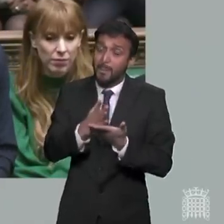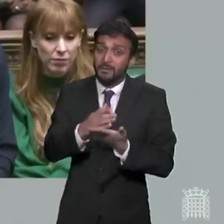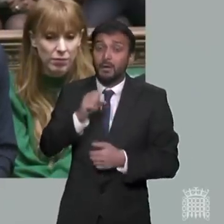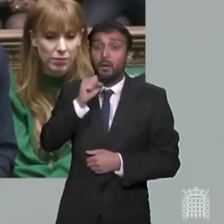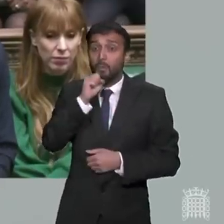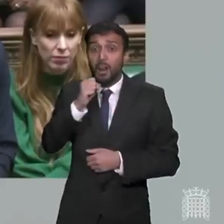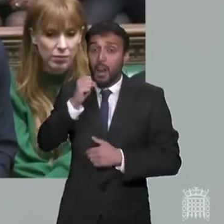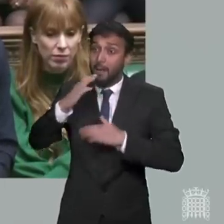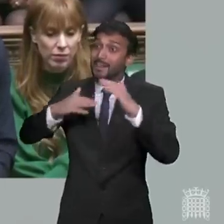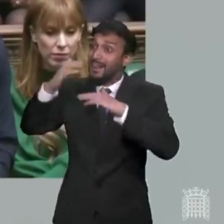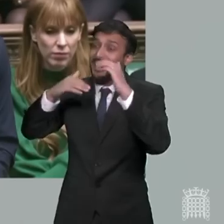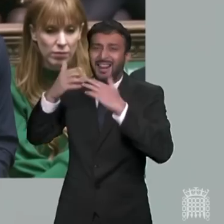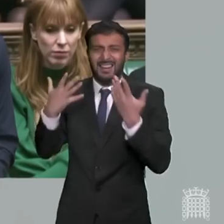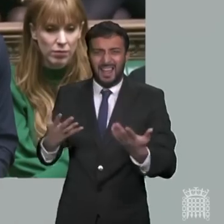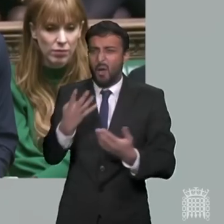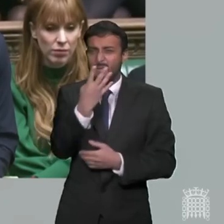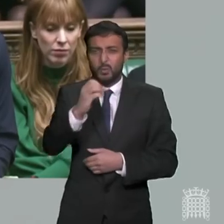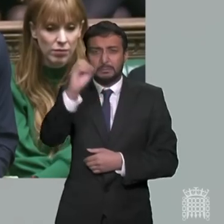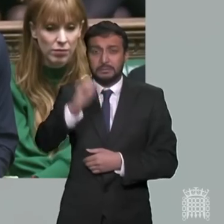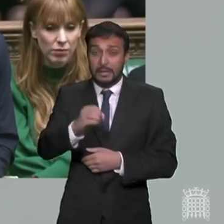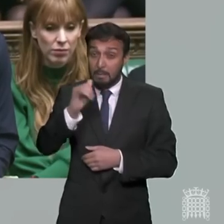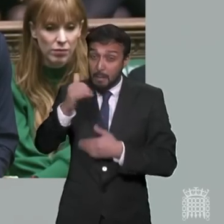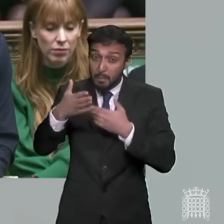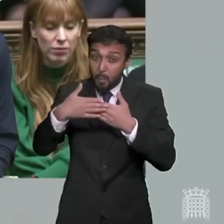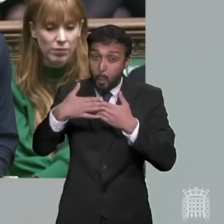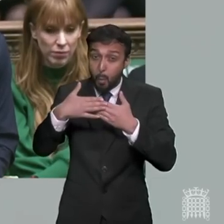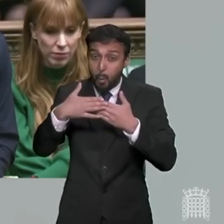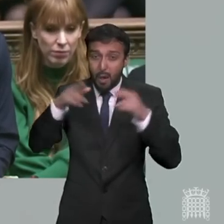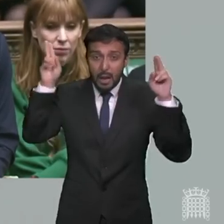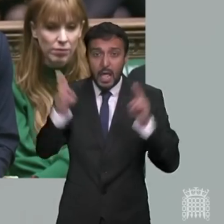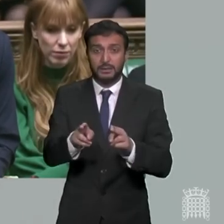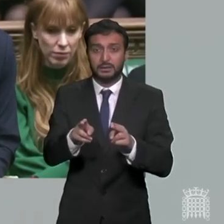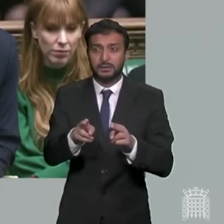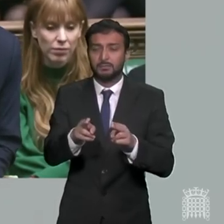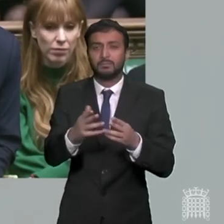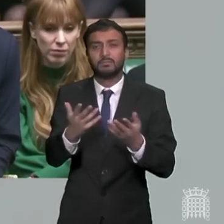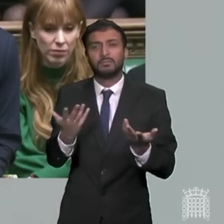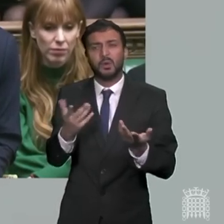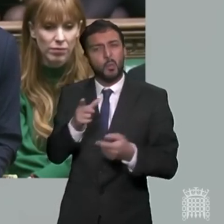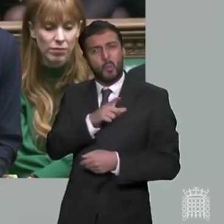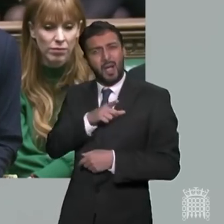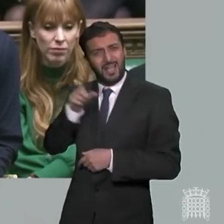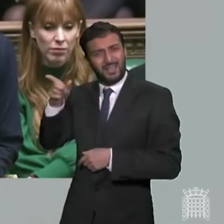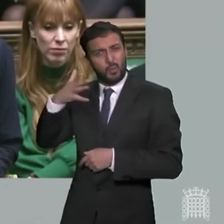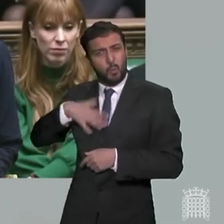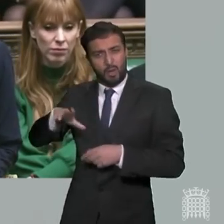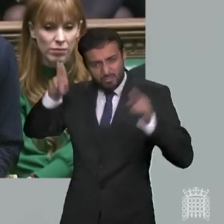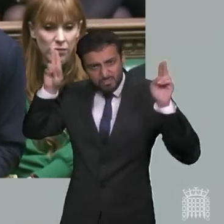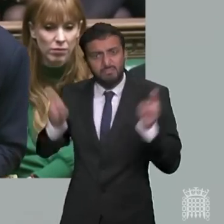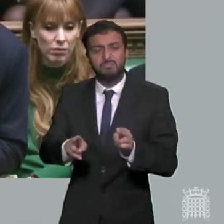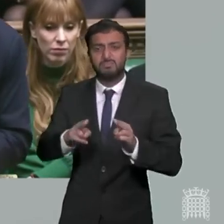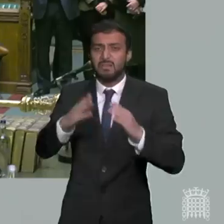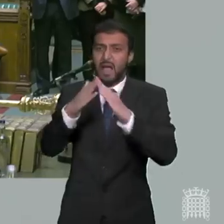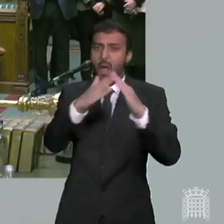even more. Why would he rather cripple house building than work with us to get those targets